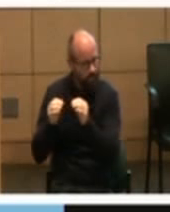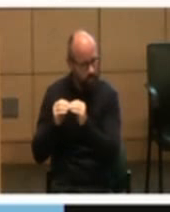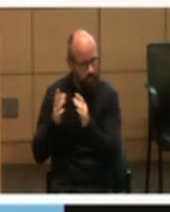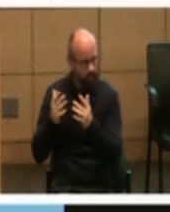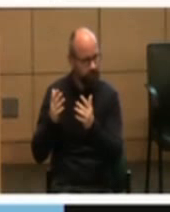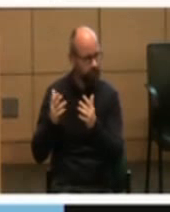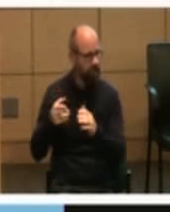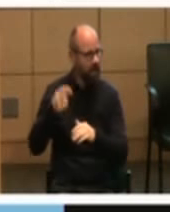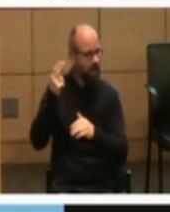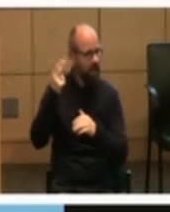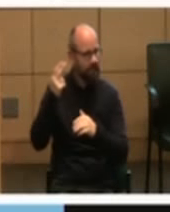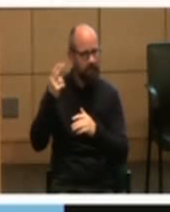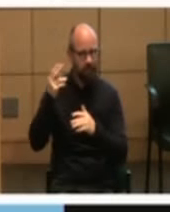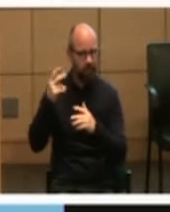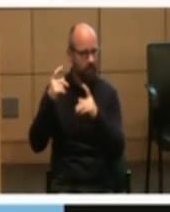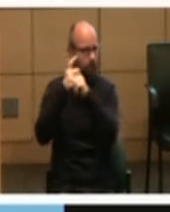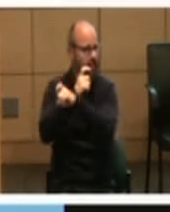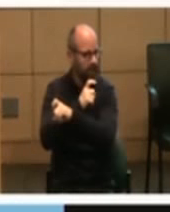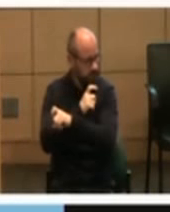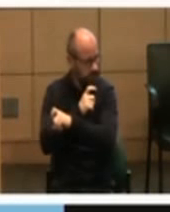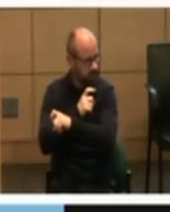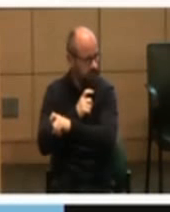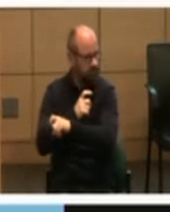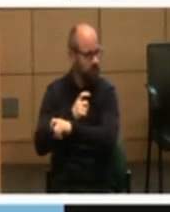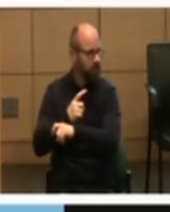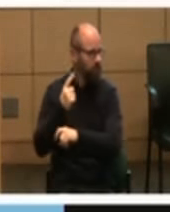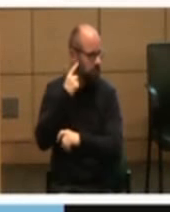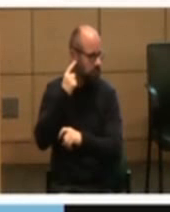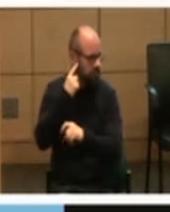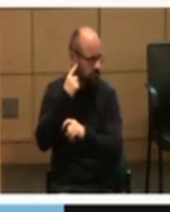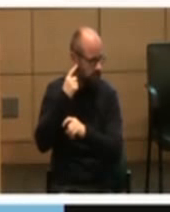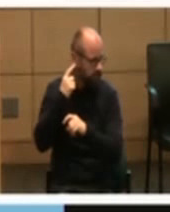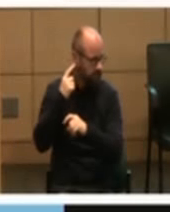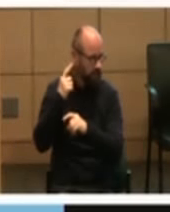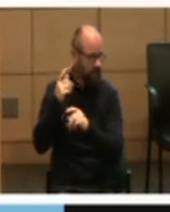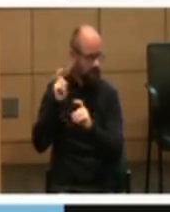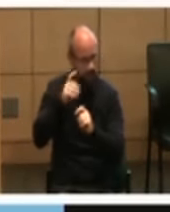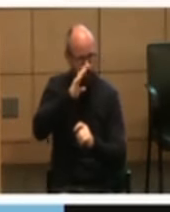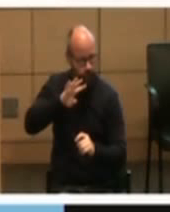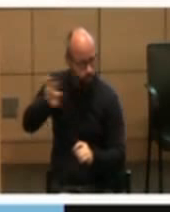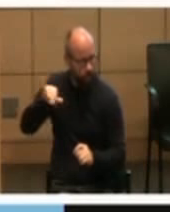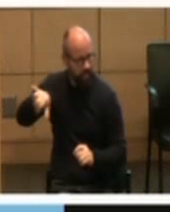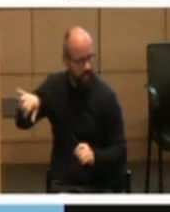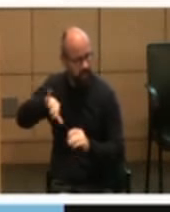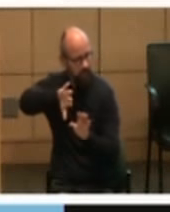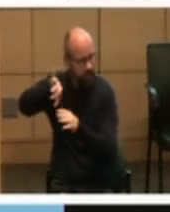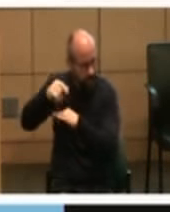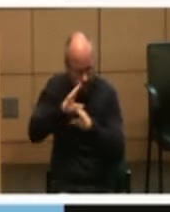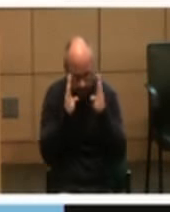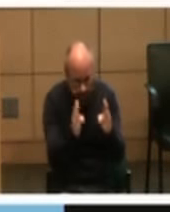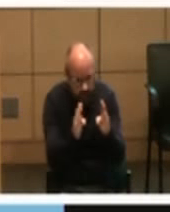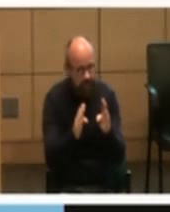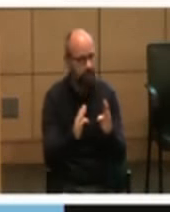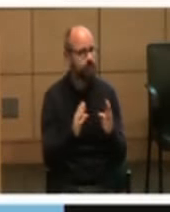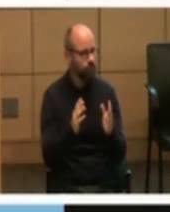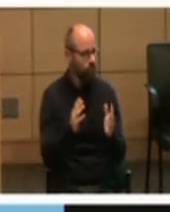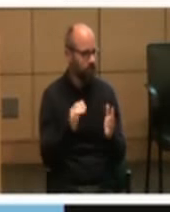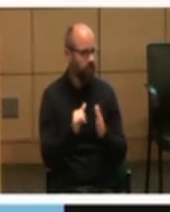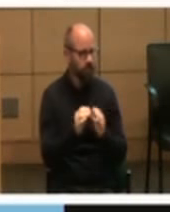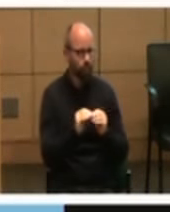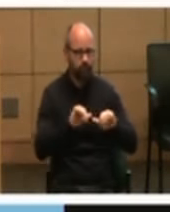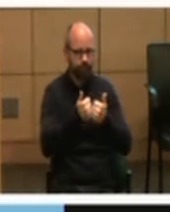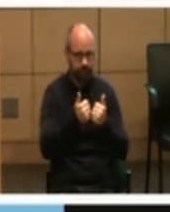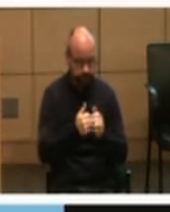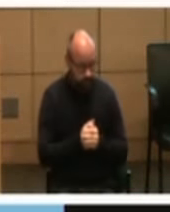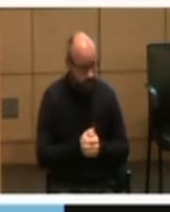complex auditory skills. So again, this is a typical setup for this experiment. We've